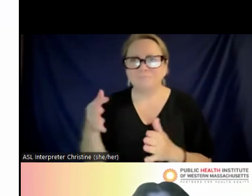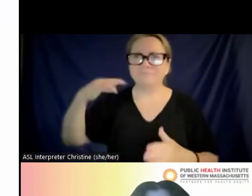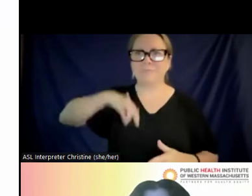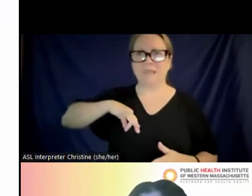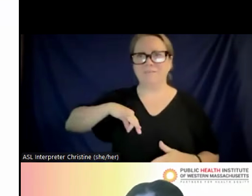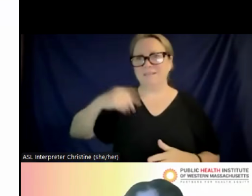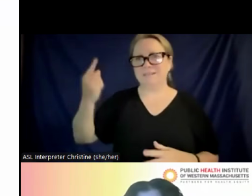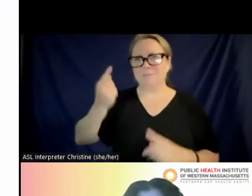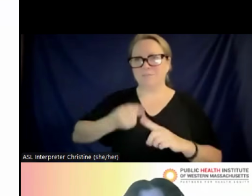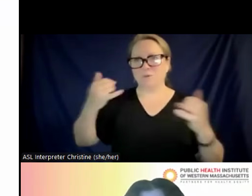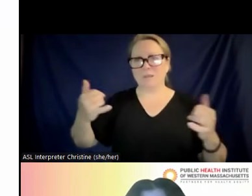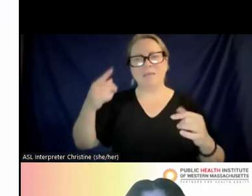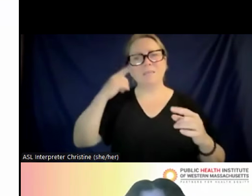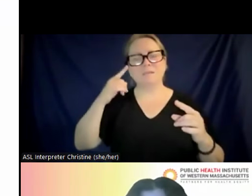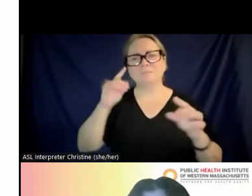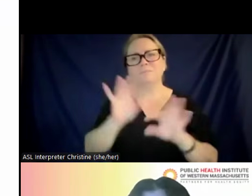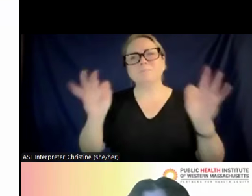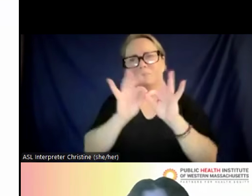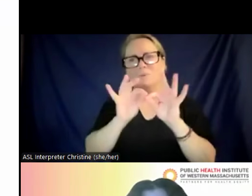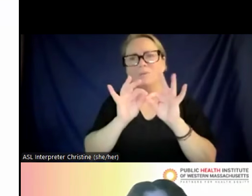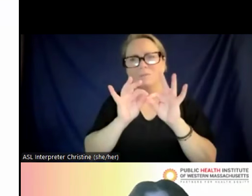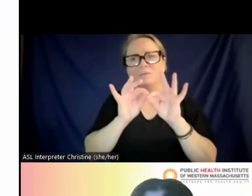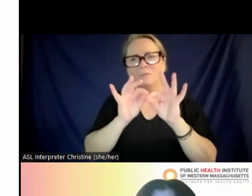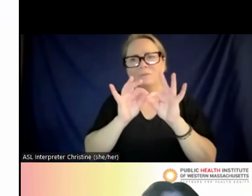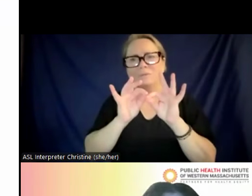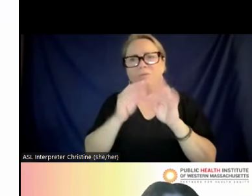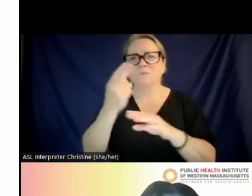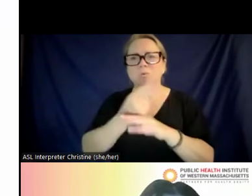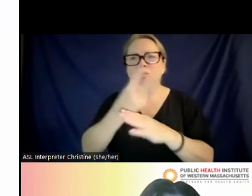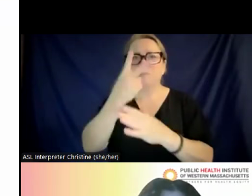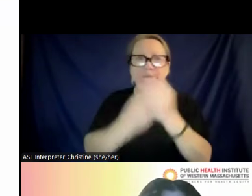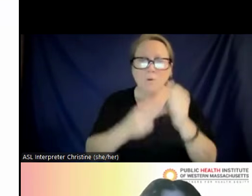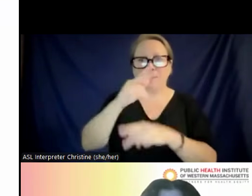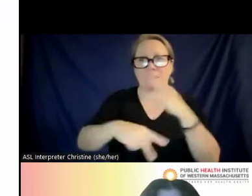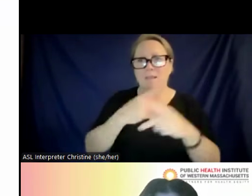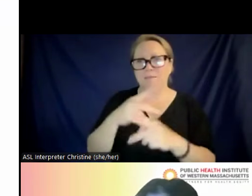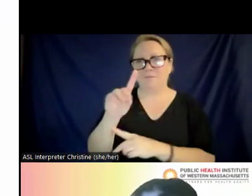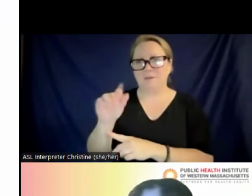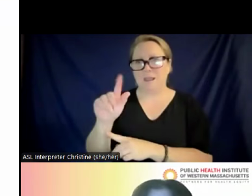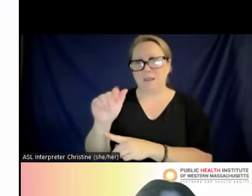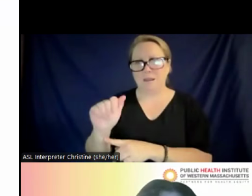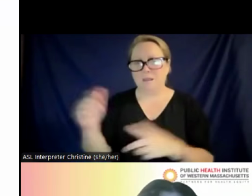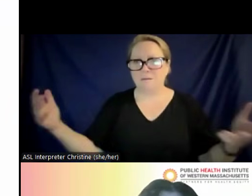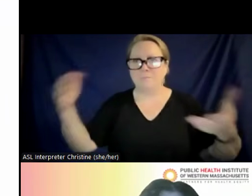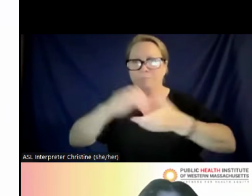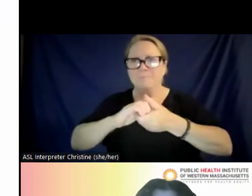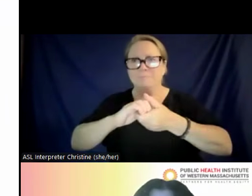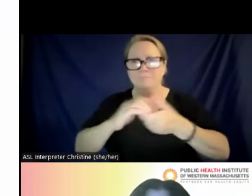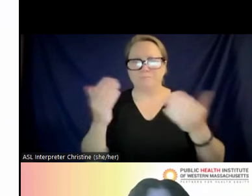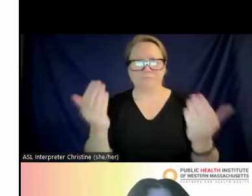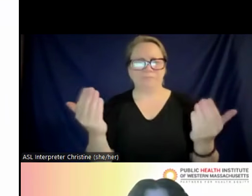from today. I think it's so important to use both of these types of data together in order to